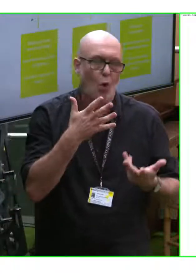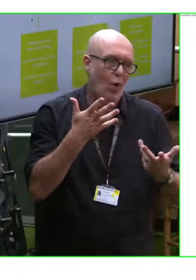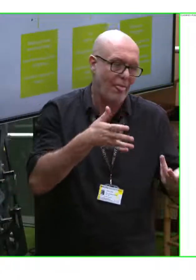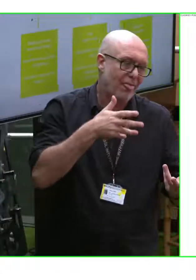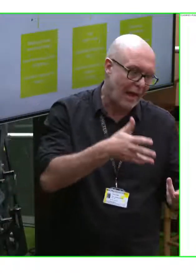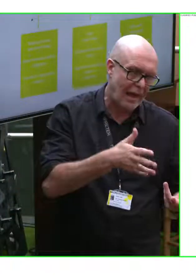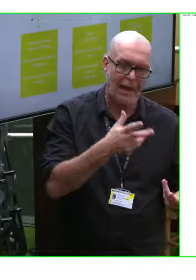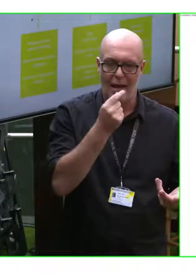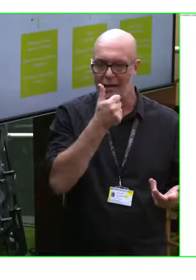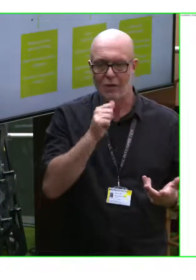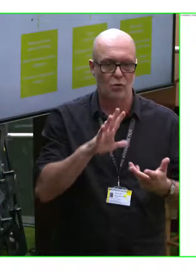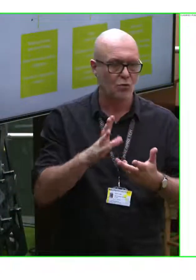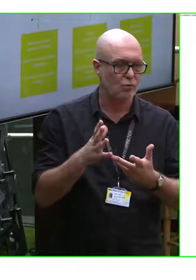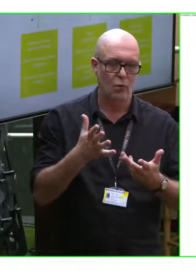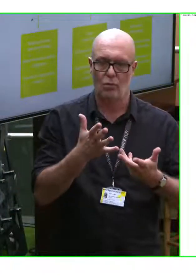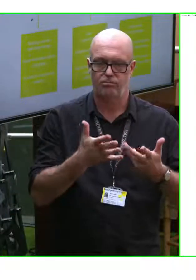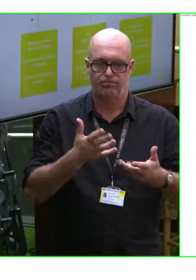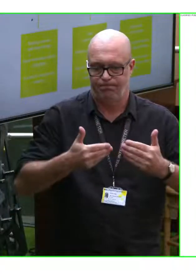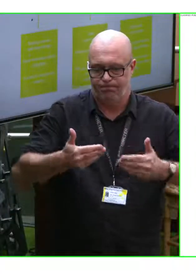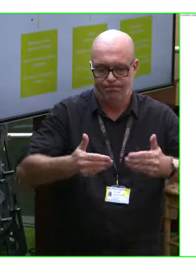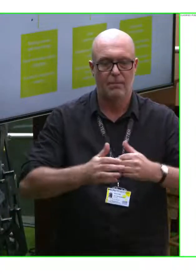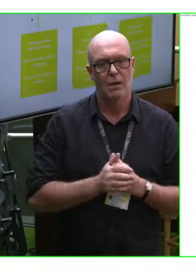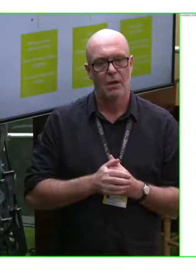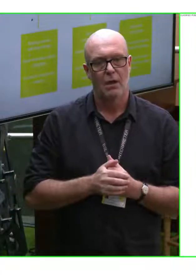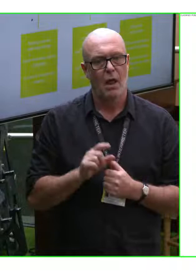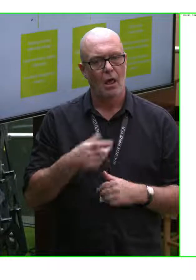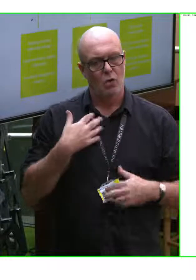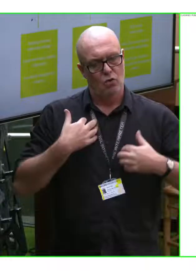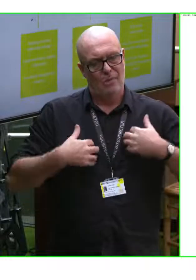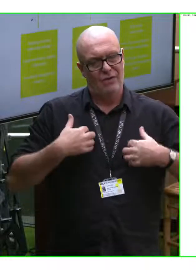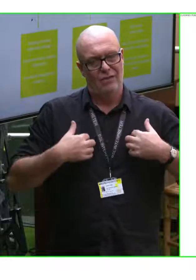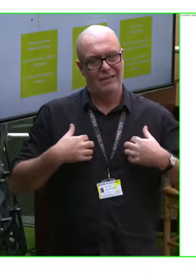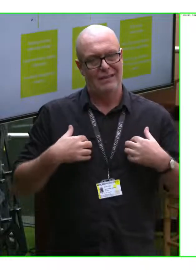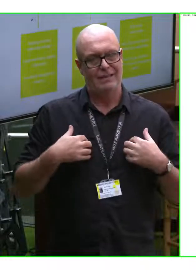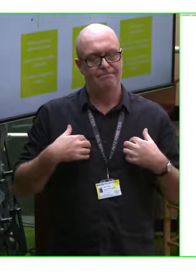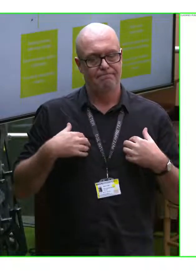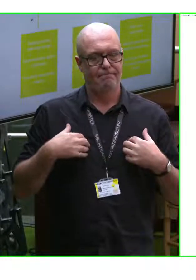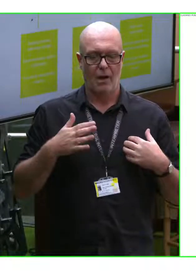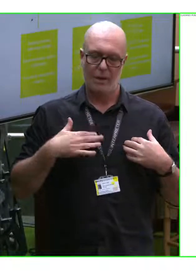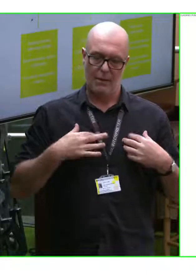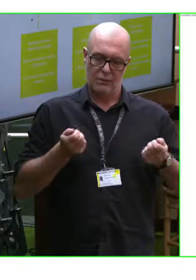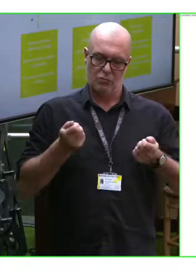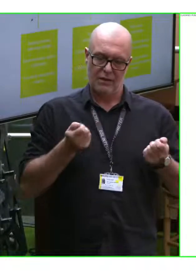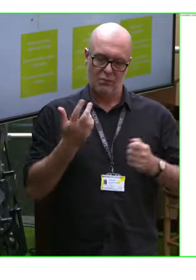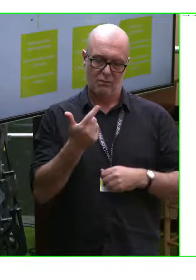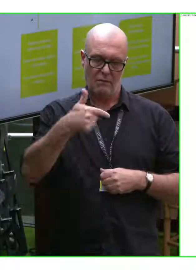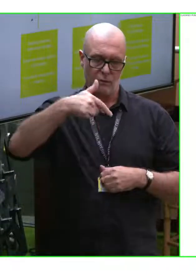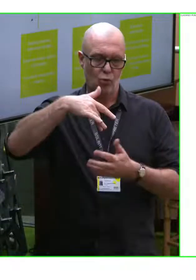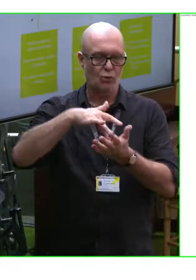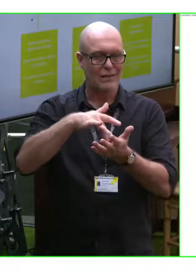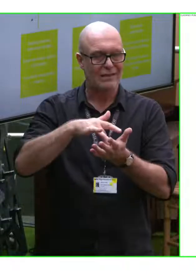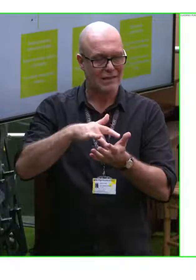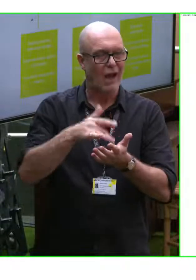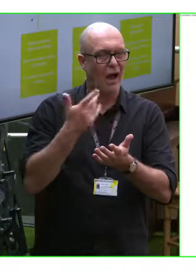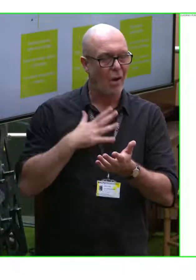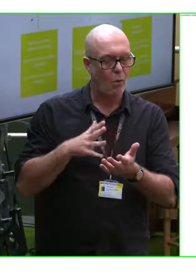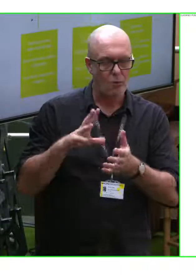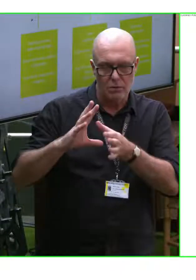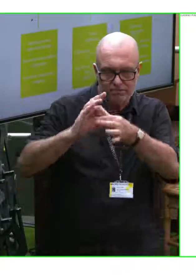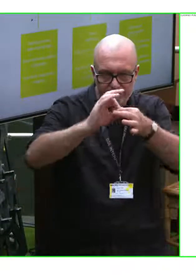about, what are we interested in? Well, I'm interested in, as a director of this fuel cell centre, in targeting those companies that are researching hydrogen with those